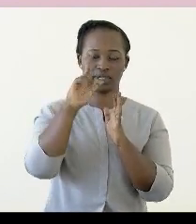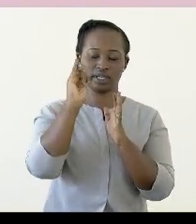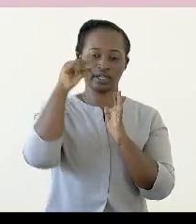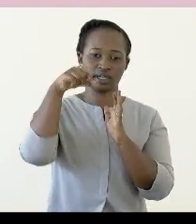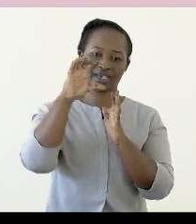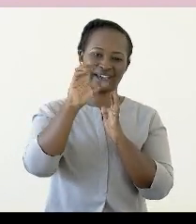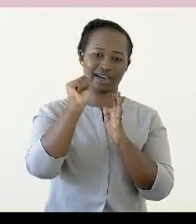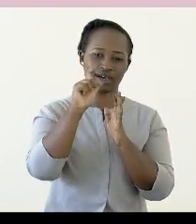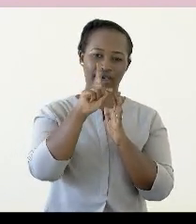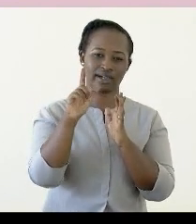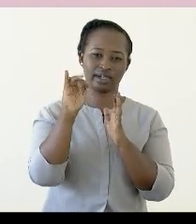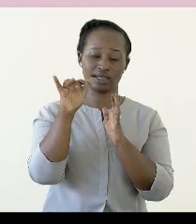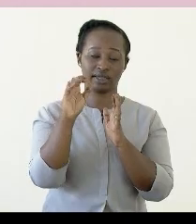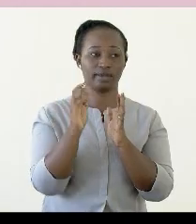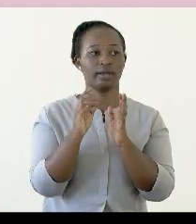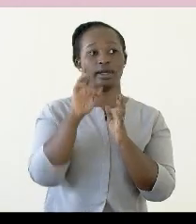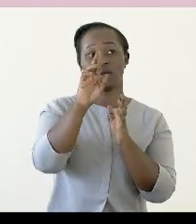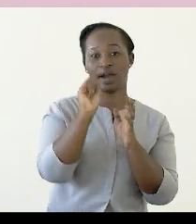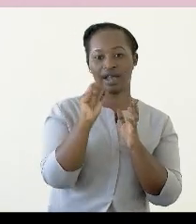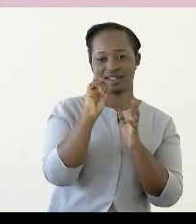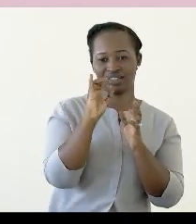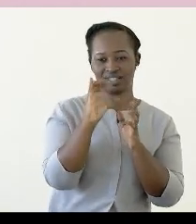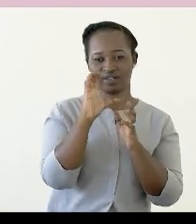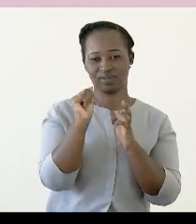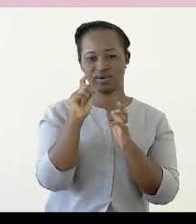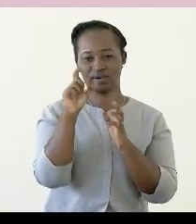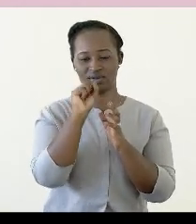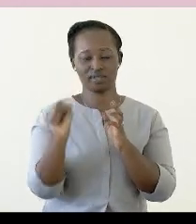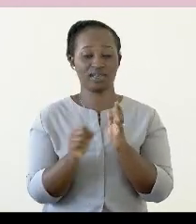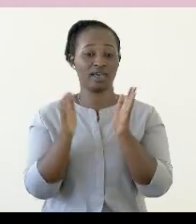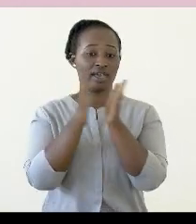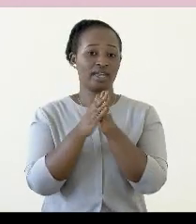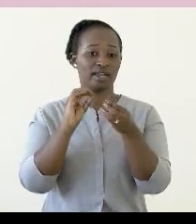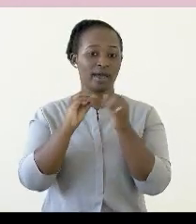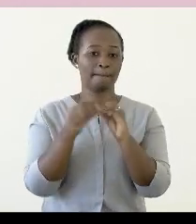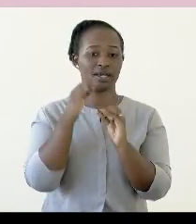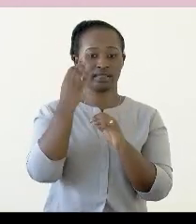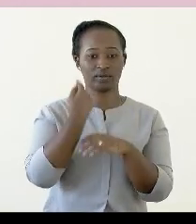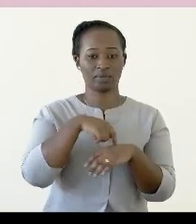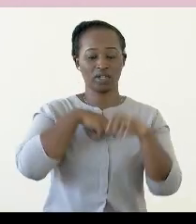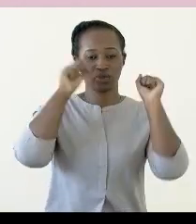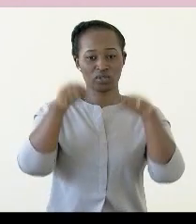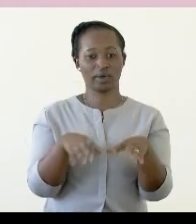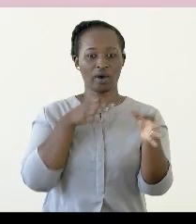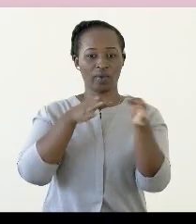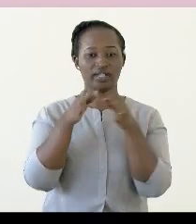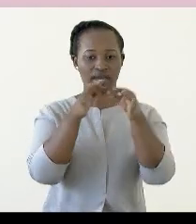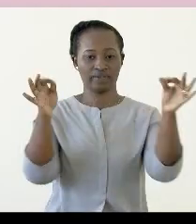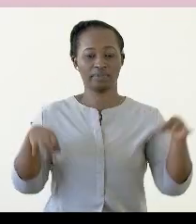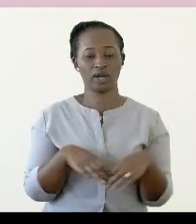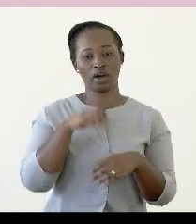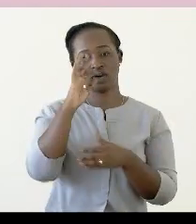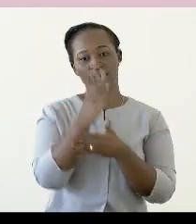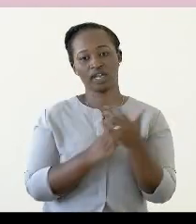name them. And number 3, we should be able to write formula of some